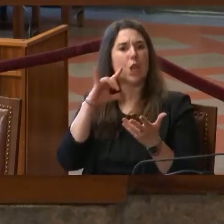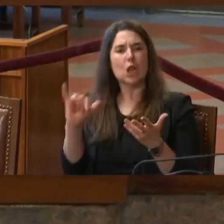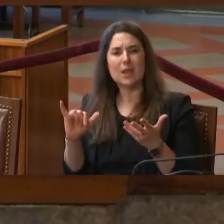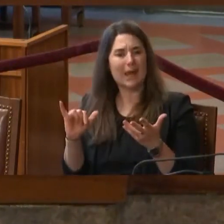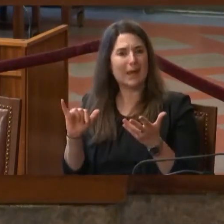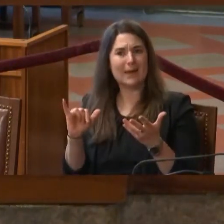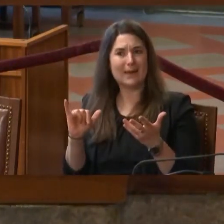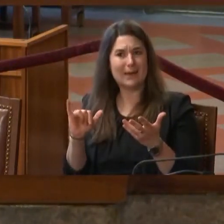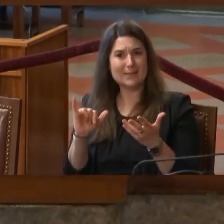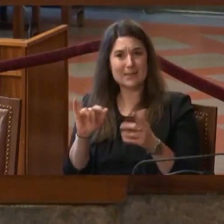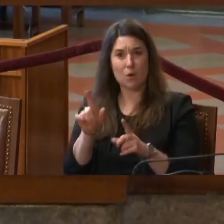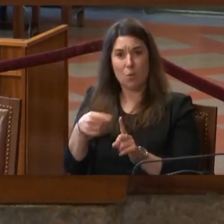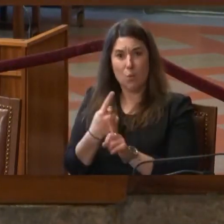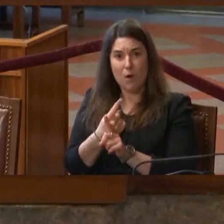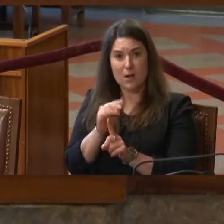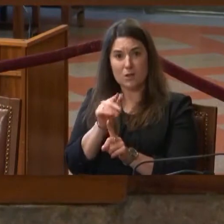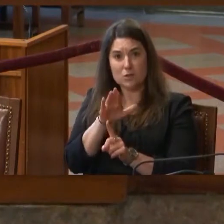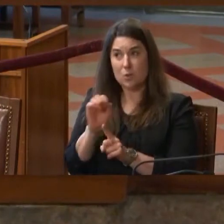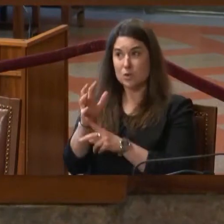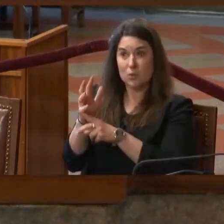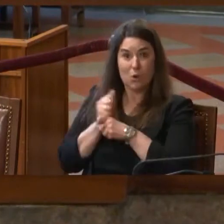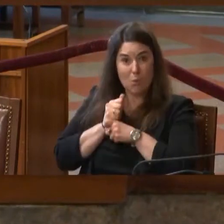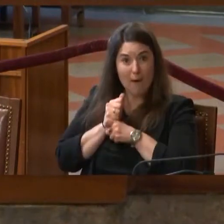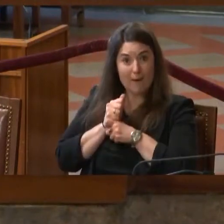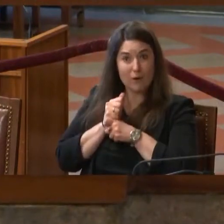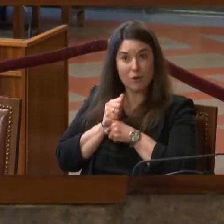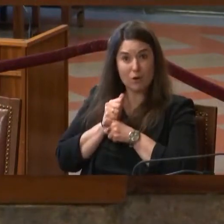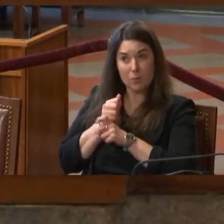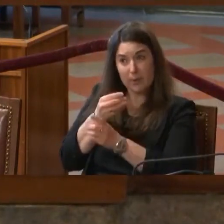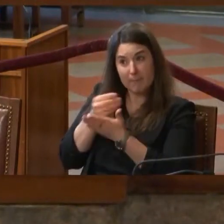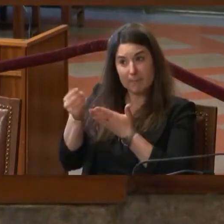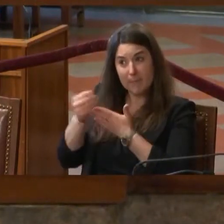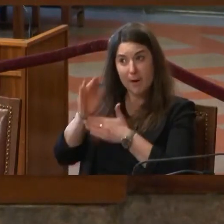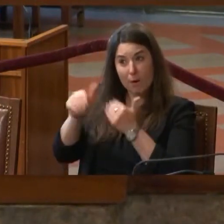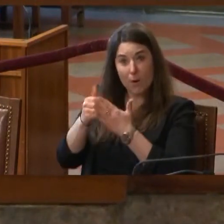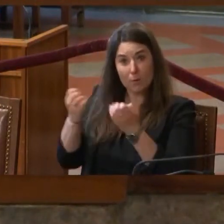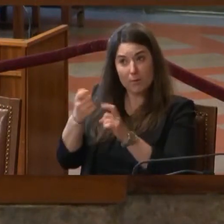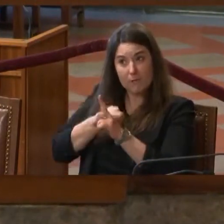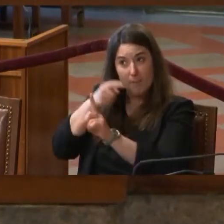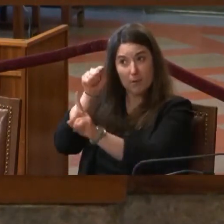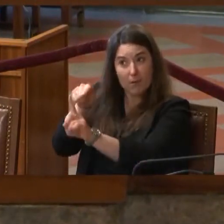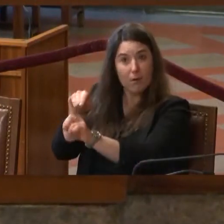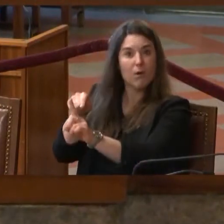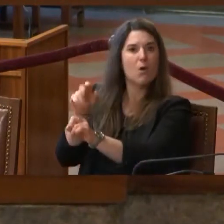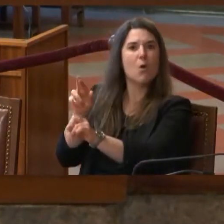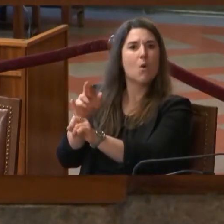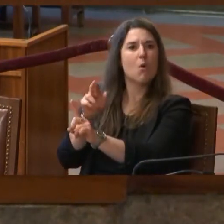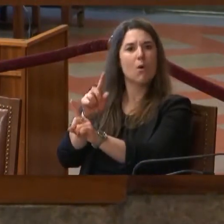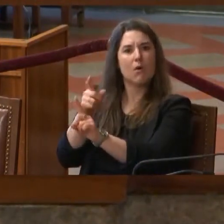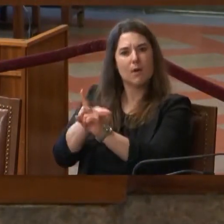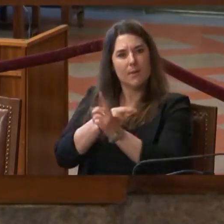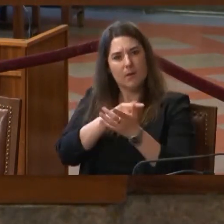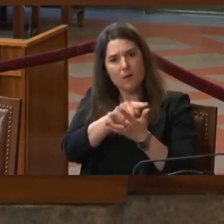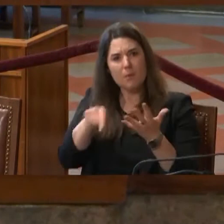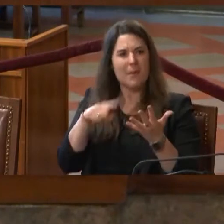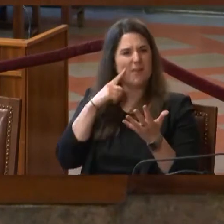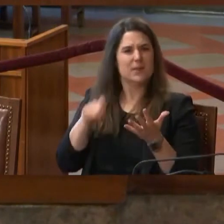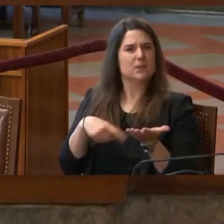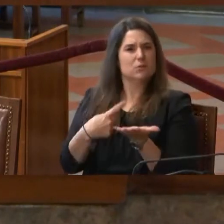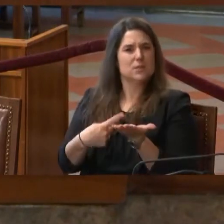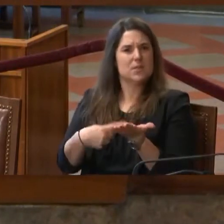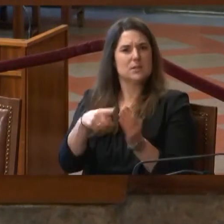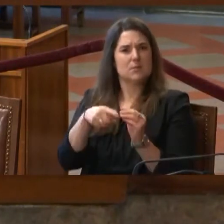like? Is there a single source for us to acquire the equipment from? But it's probably a conversation we need to have.